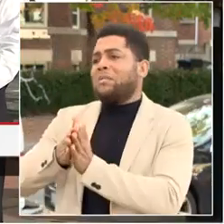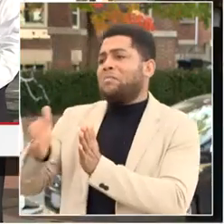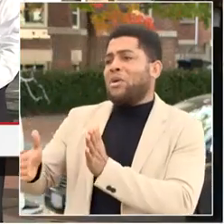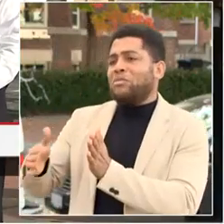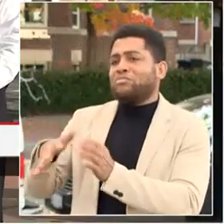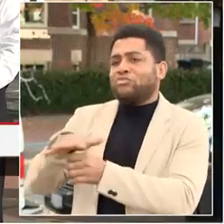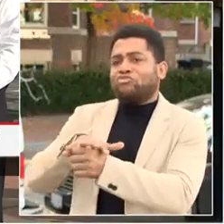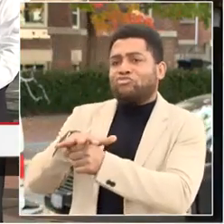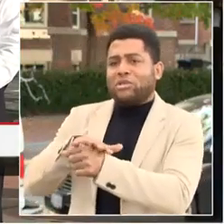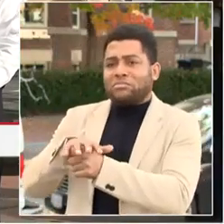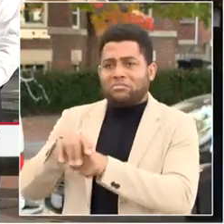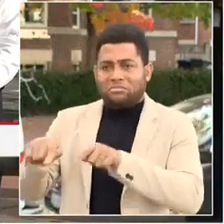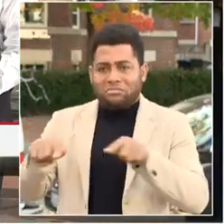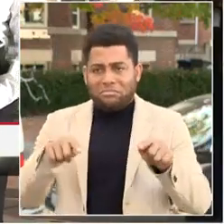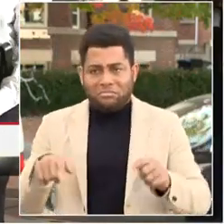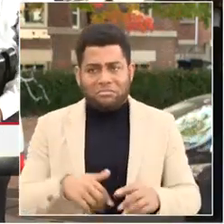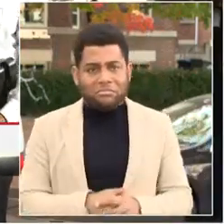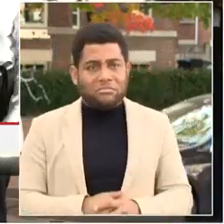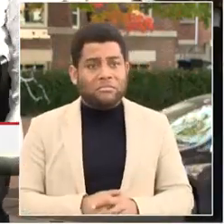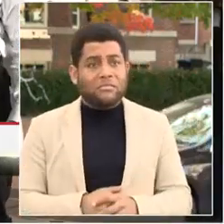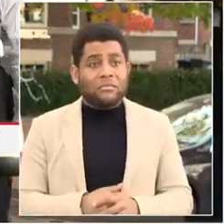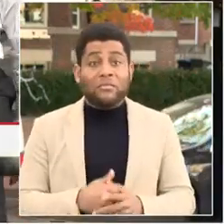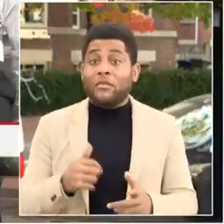Okay. Go ahead.